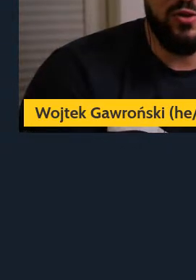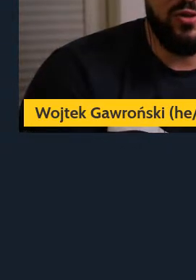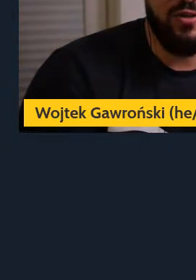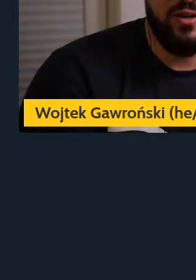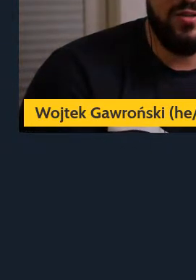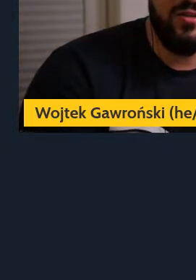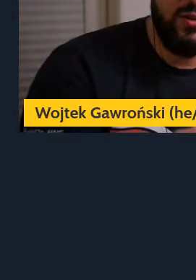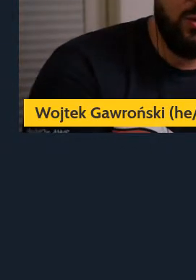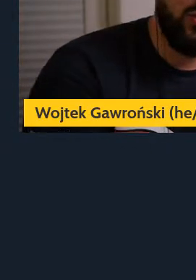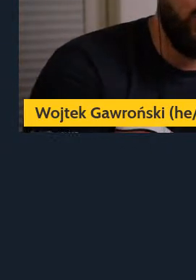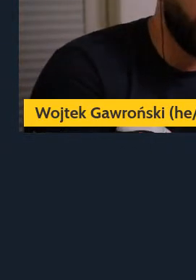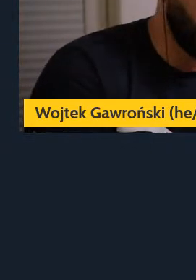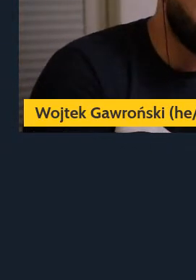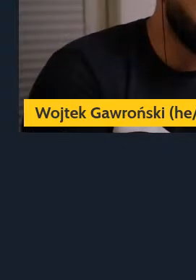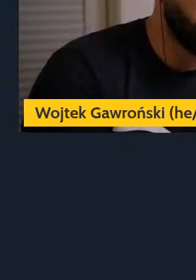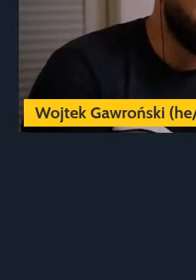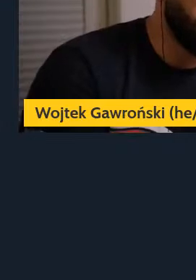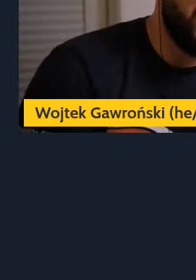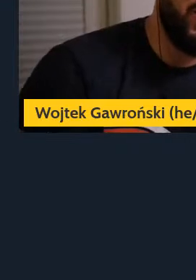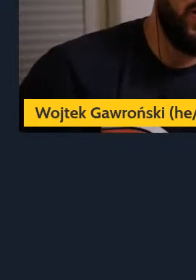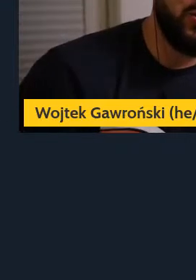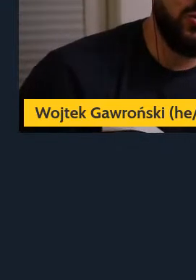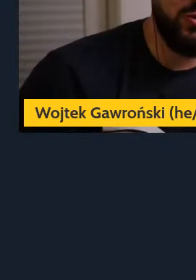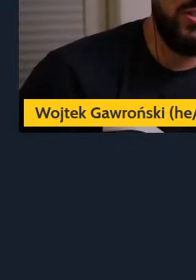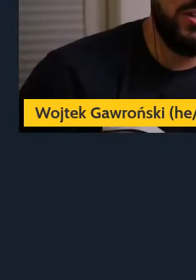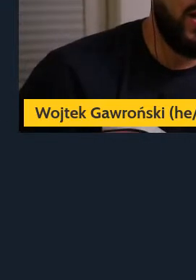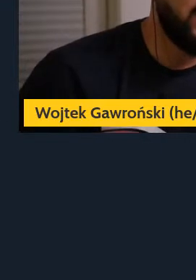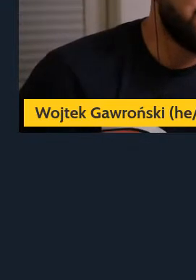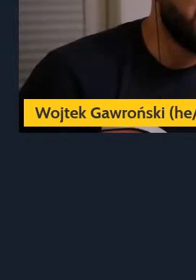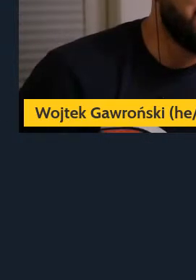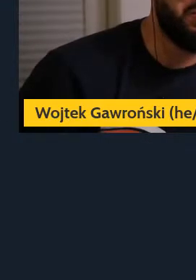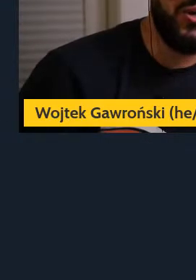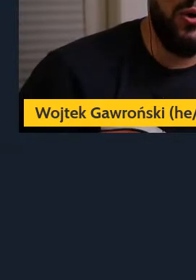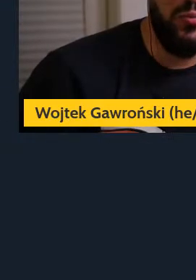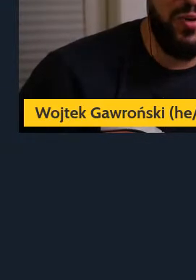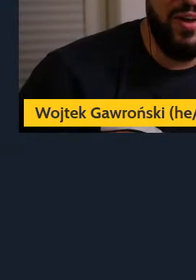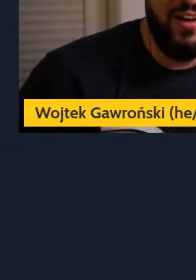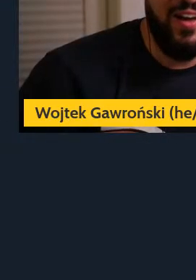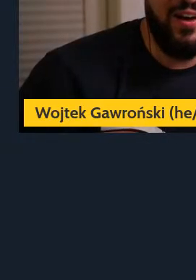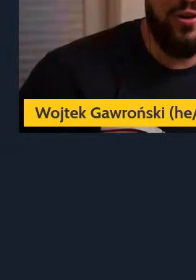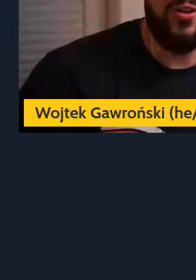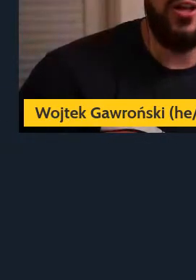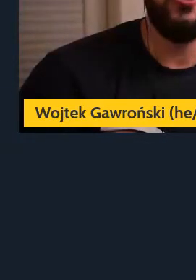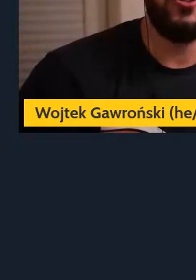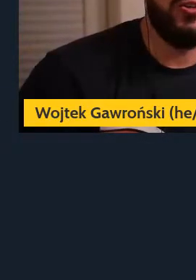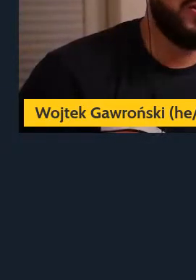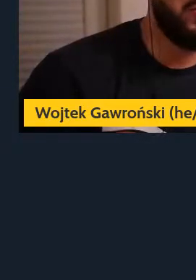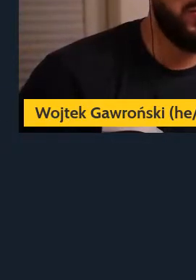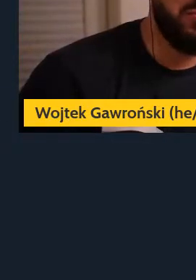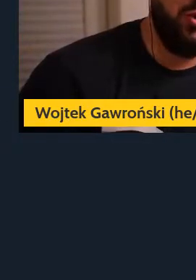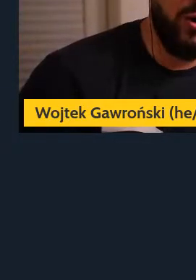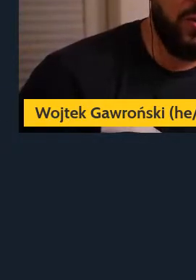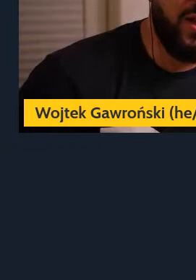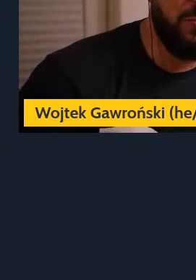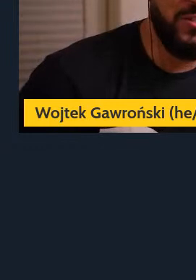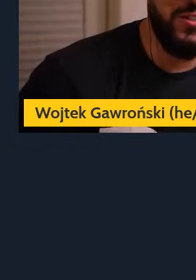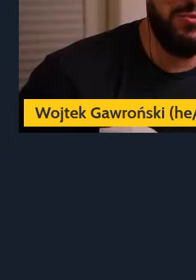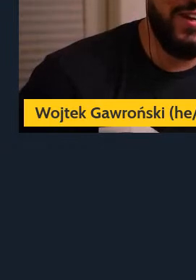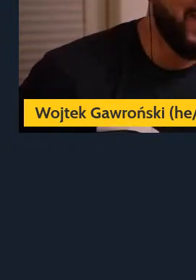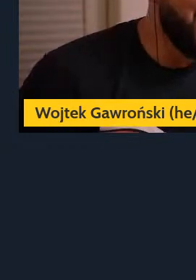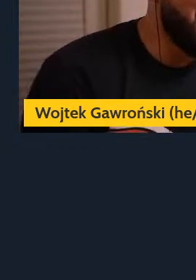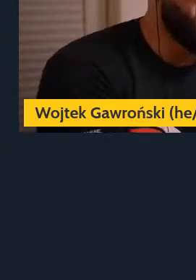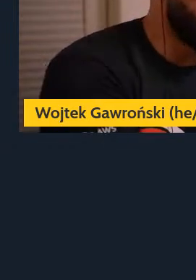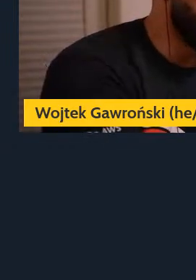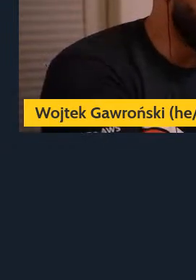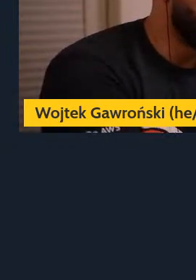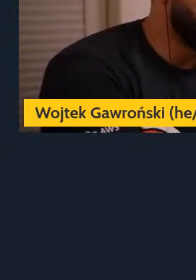YAML engineer, that you can actually use CDKs and become an engineer that uses the programming language in this